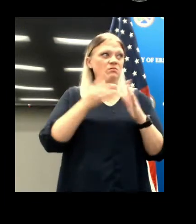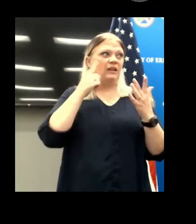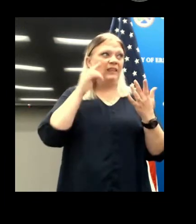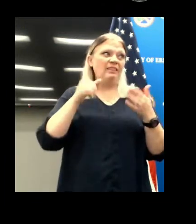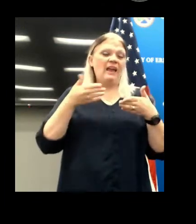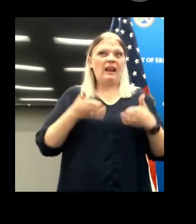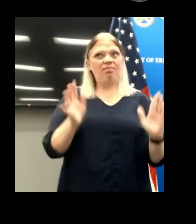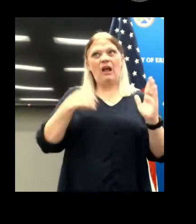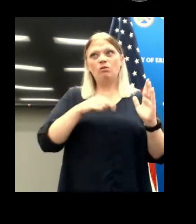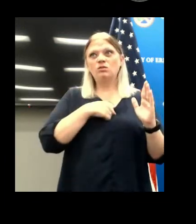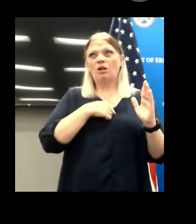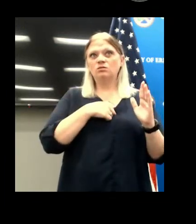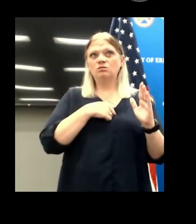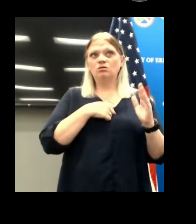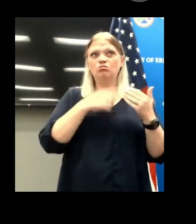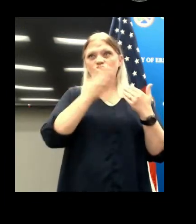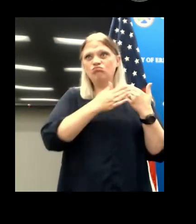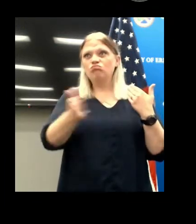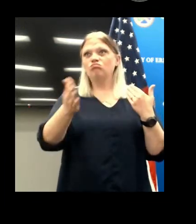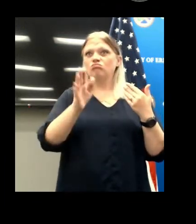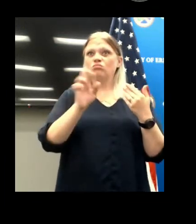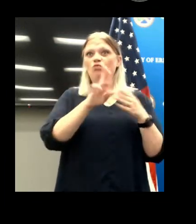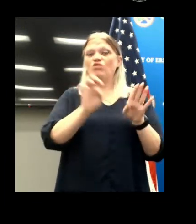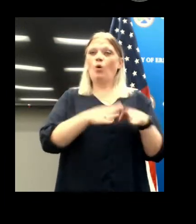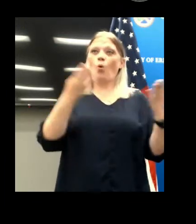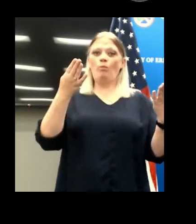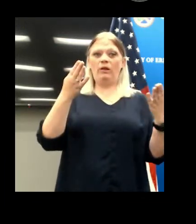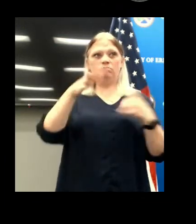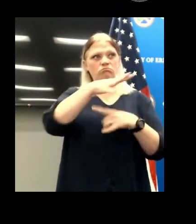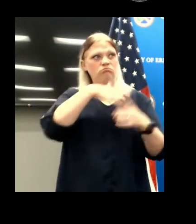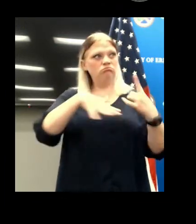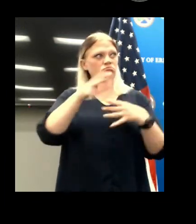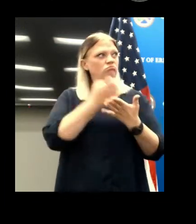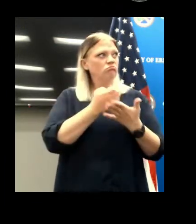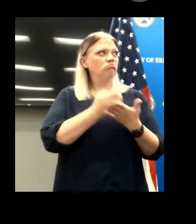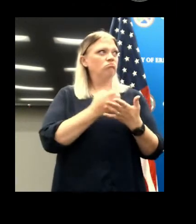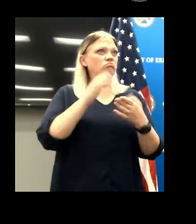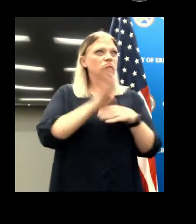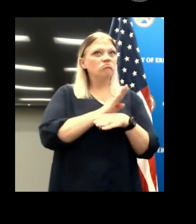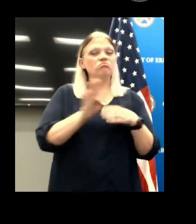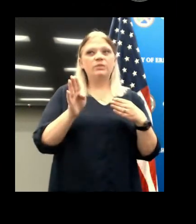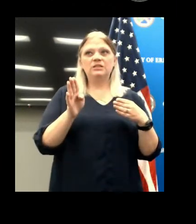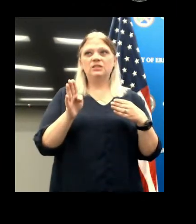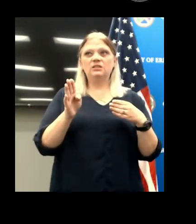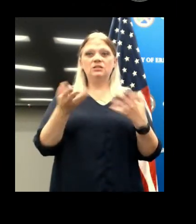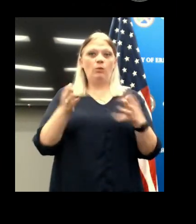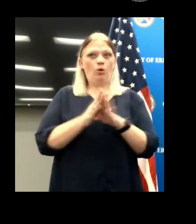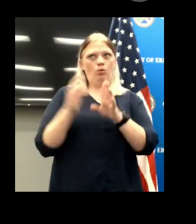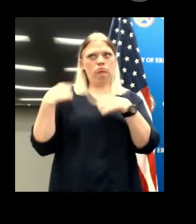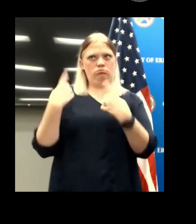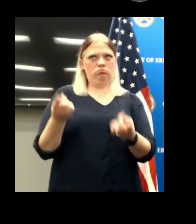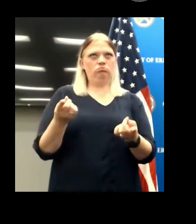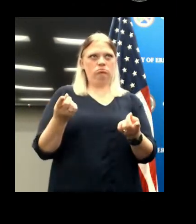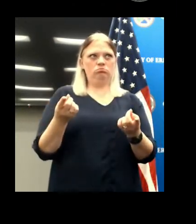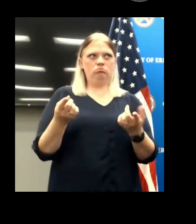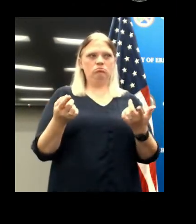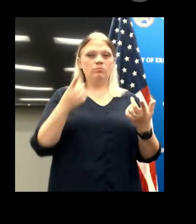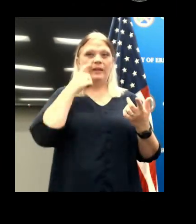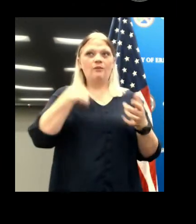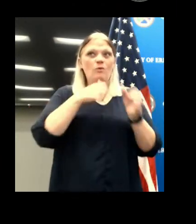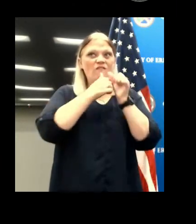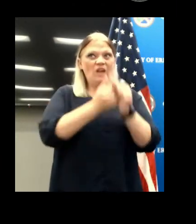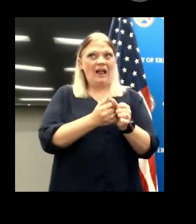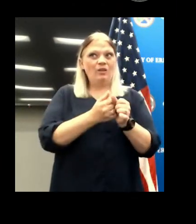allowing us to go forward and reopen our economy and to reopen some of these businesses that were closed for a while because we're following